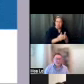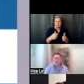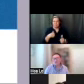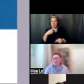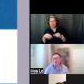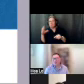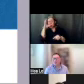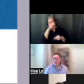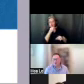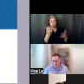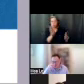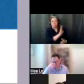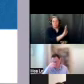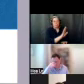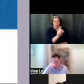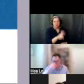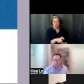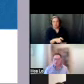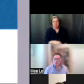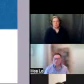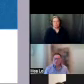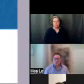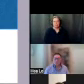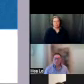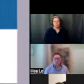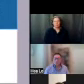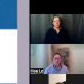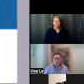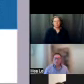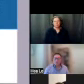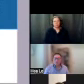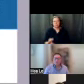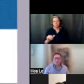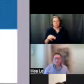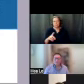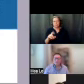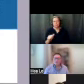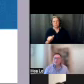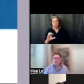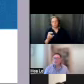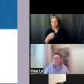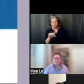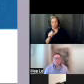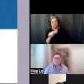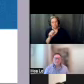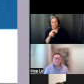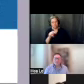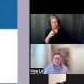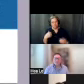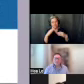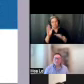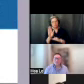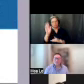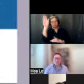That's awesome. Thank you, Victor. Thank you, thank you. And then we have Christine with her hand up. If you would like to